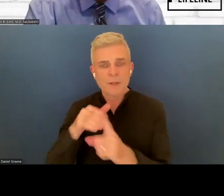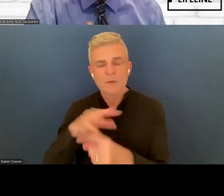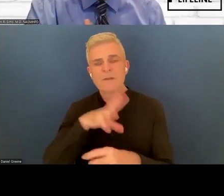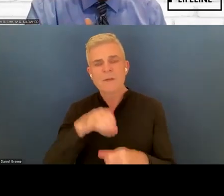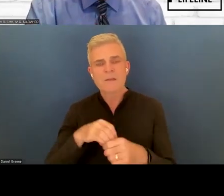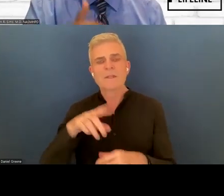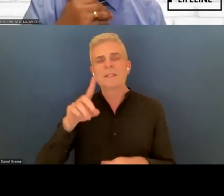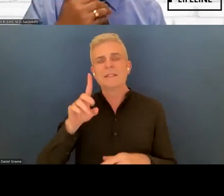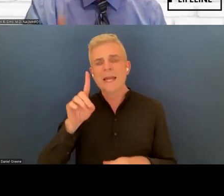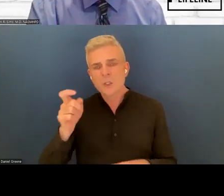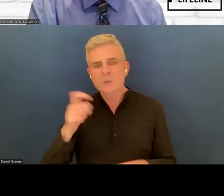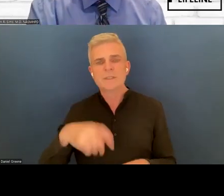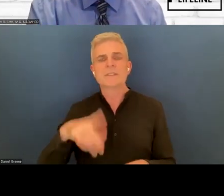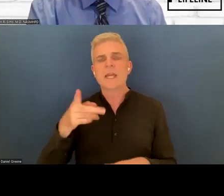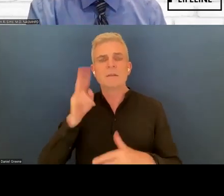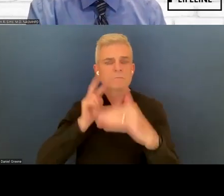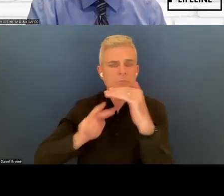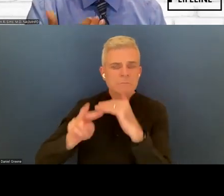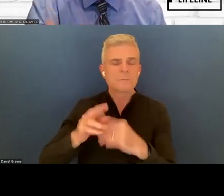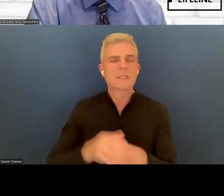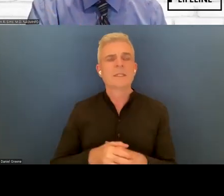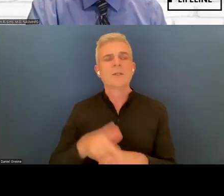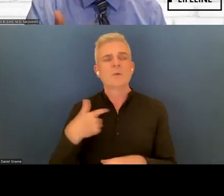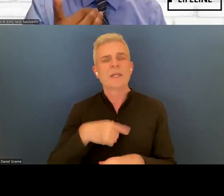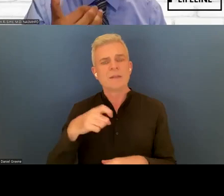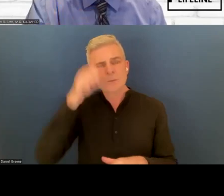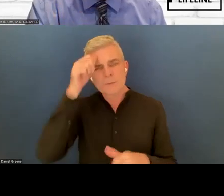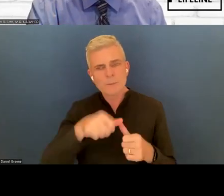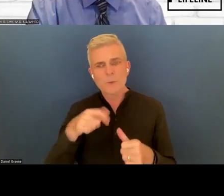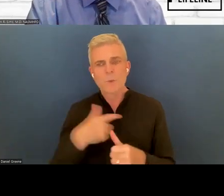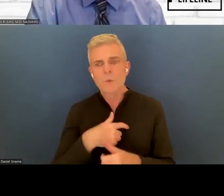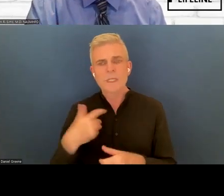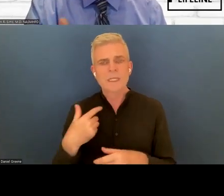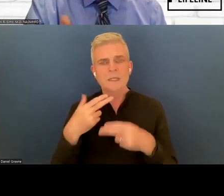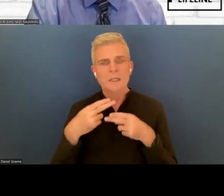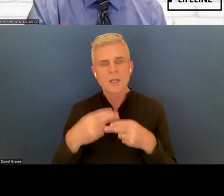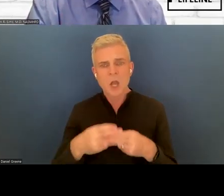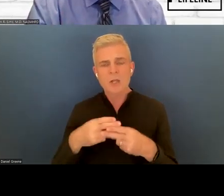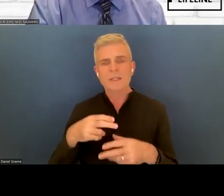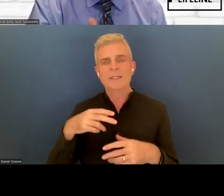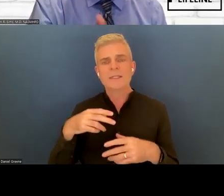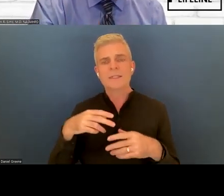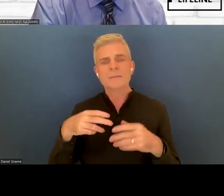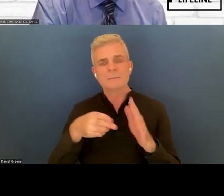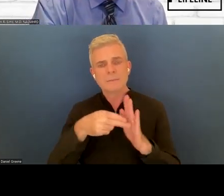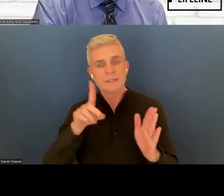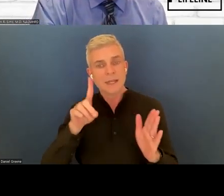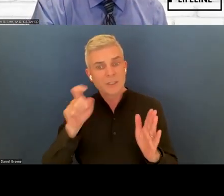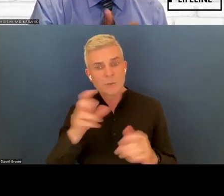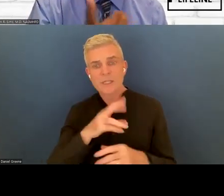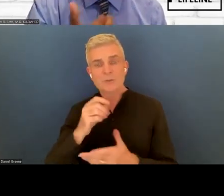remind ourselves that what we consider as providers as medical diagnosis and treatment strategies don't necessarily